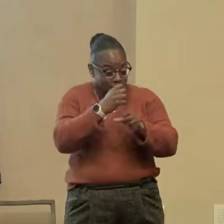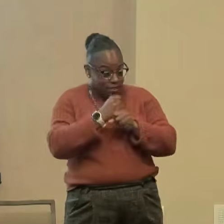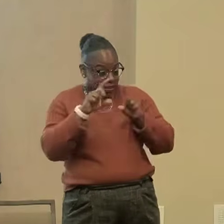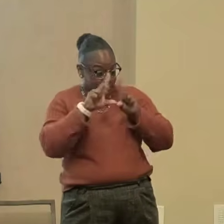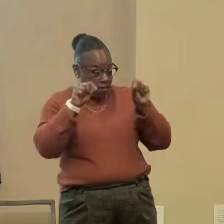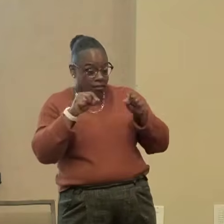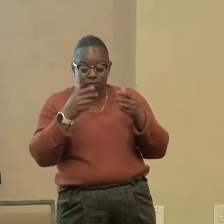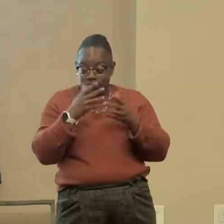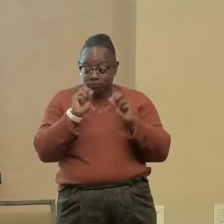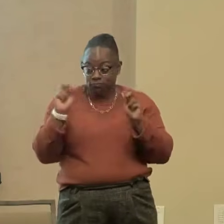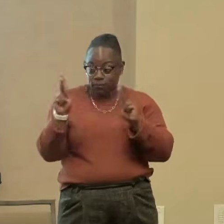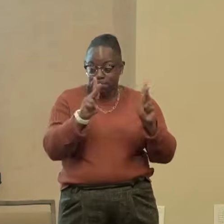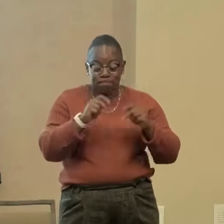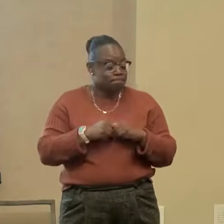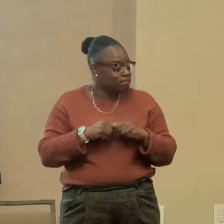card.